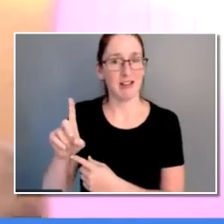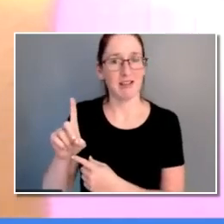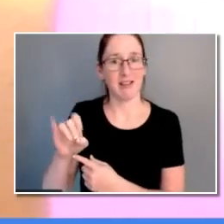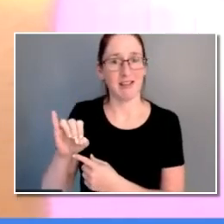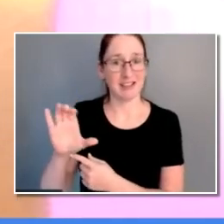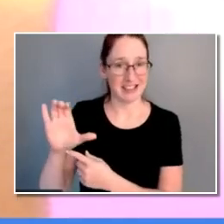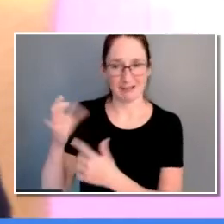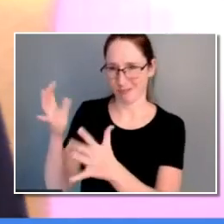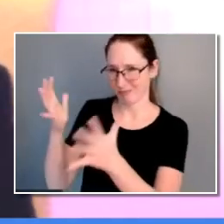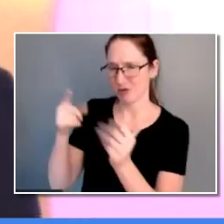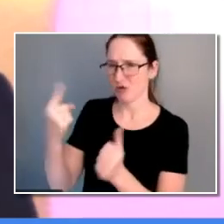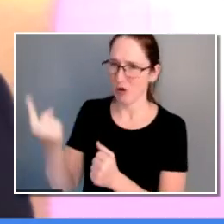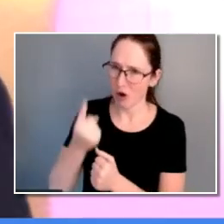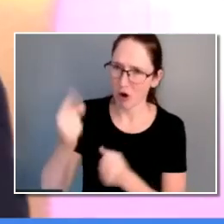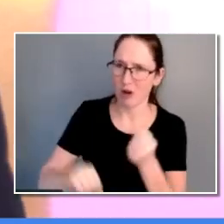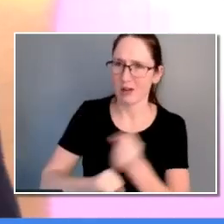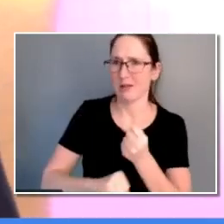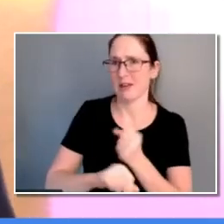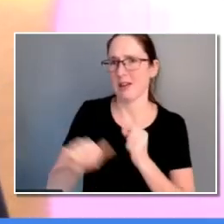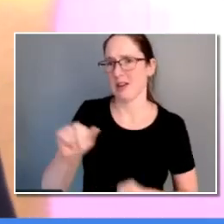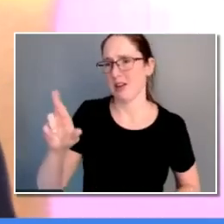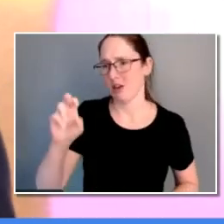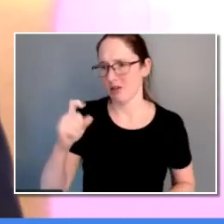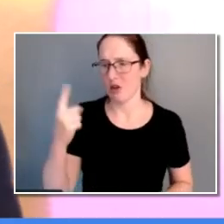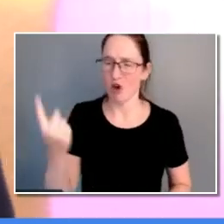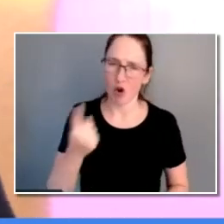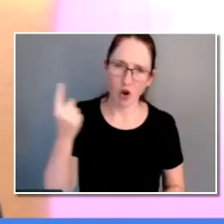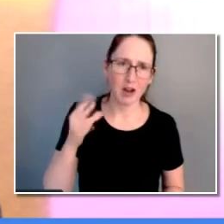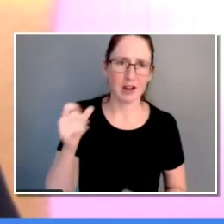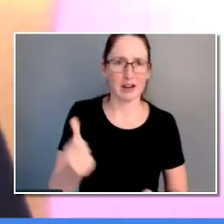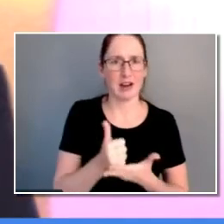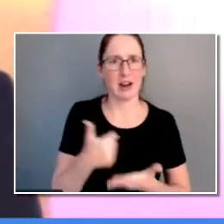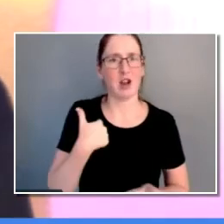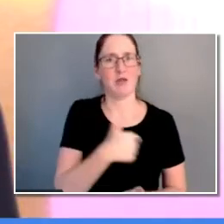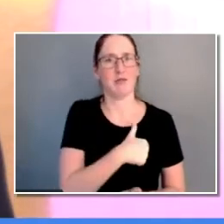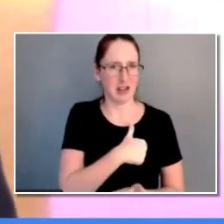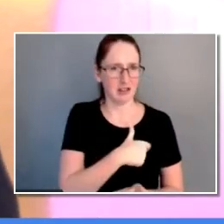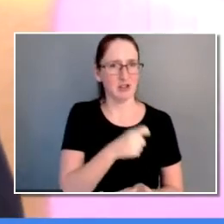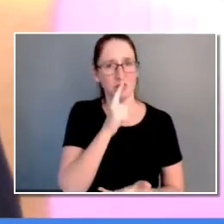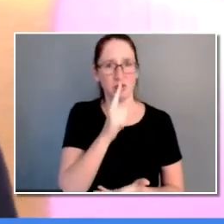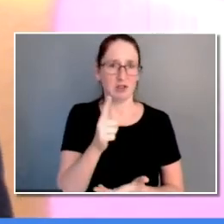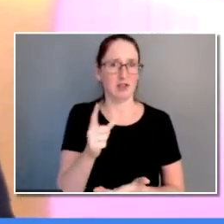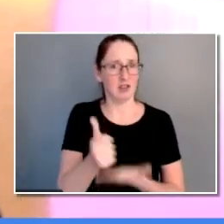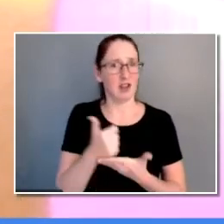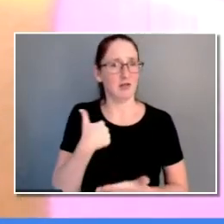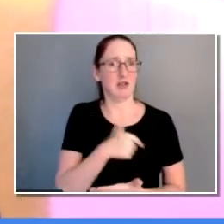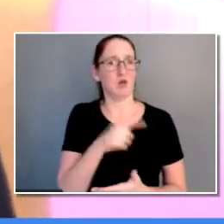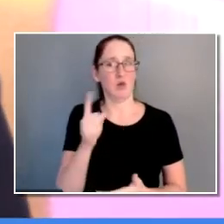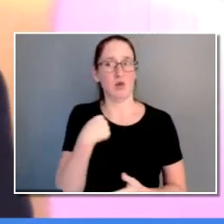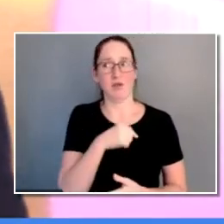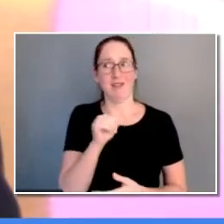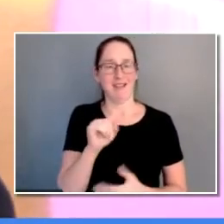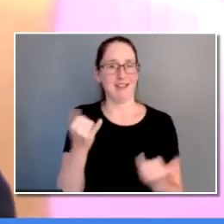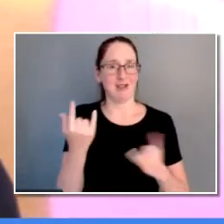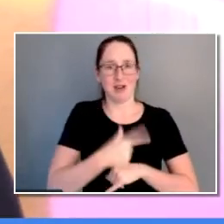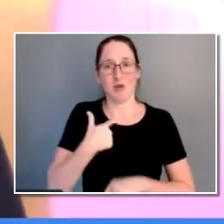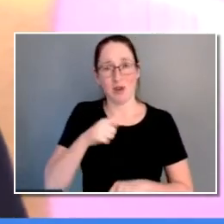You've always supported ARE, always, and helped us to get where we are today. We couldn't have done this without